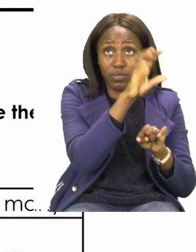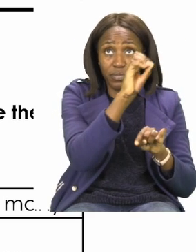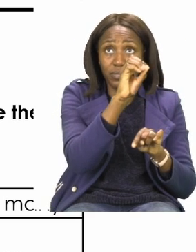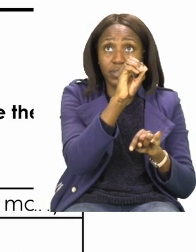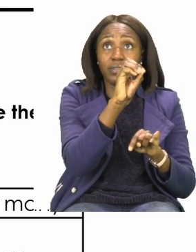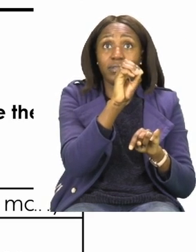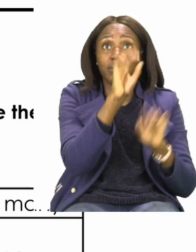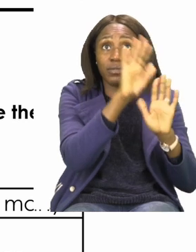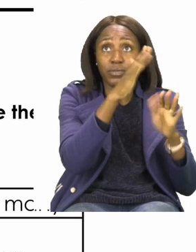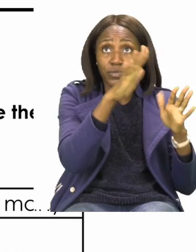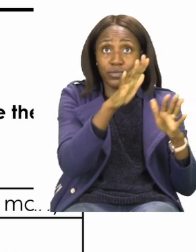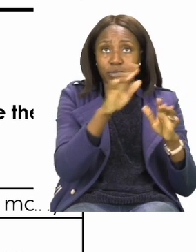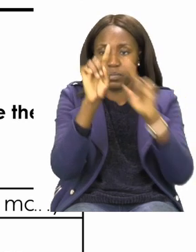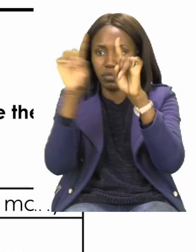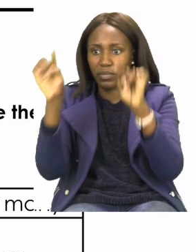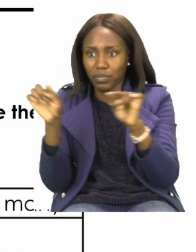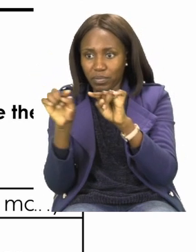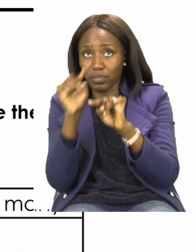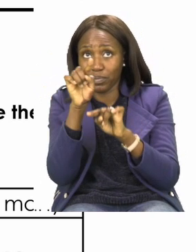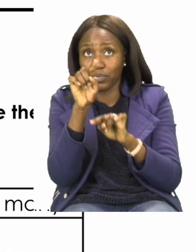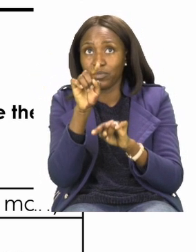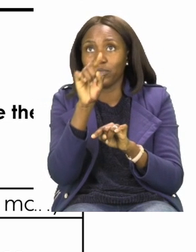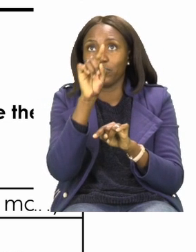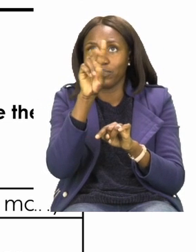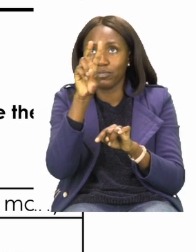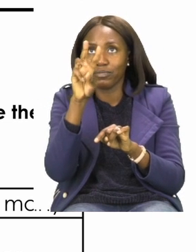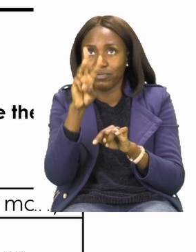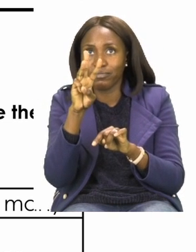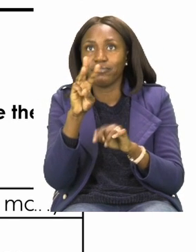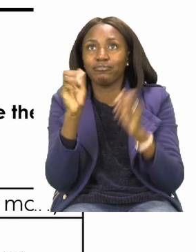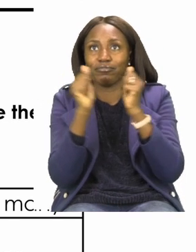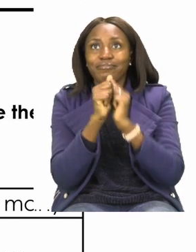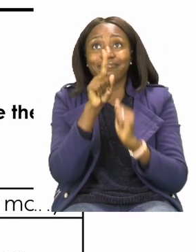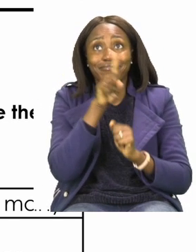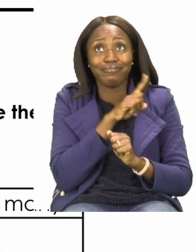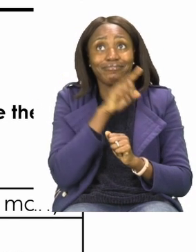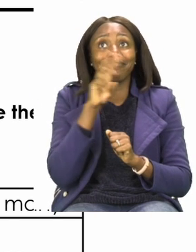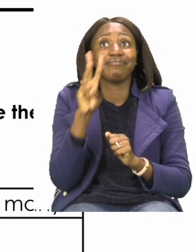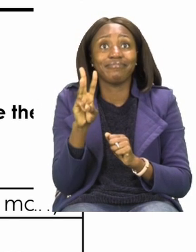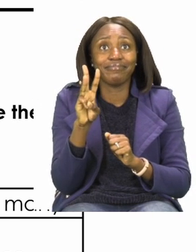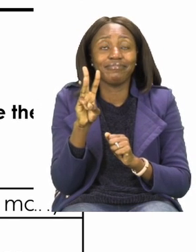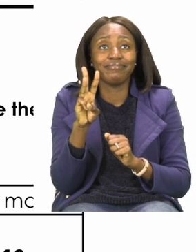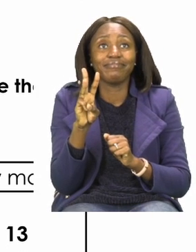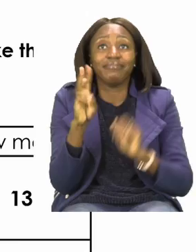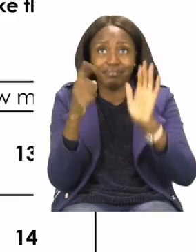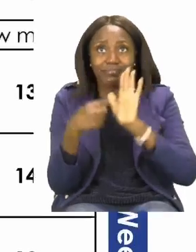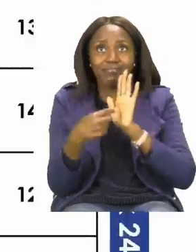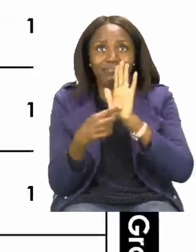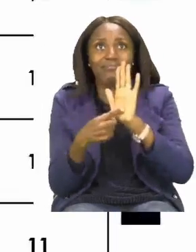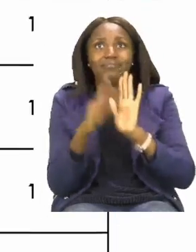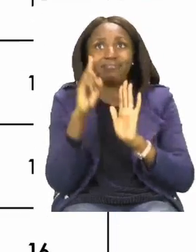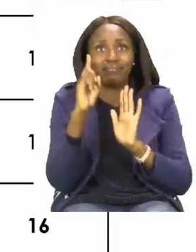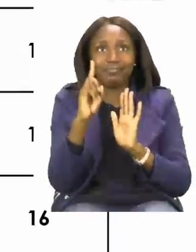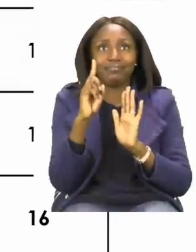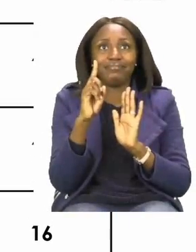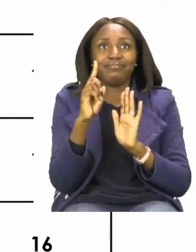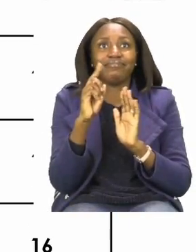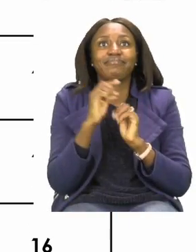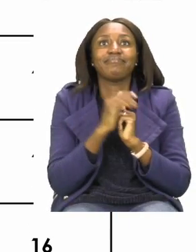13 circles. Now we're going to do one together, the one that is on the board. So let's take a